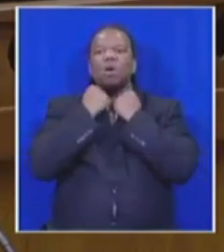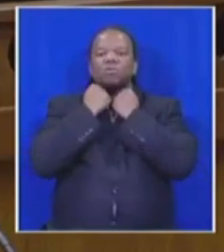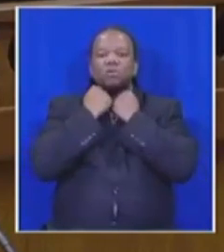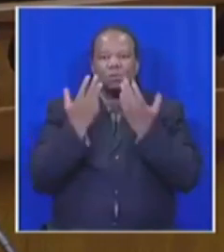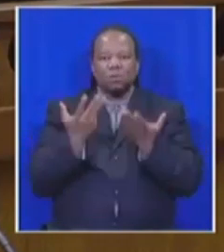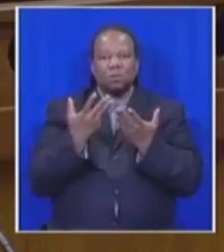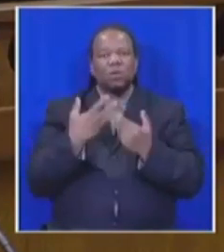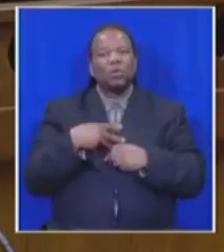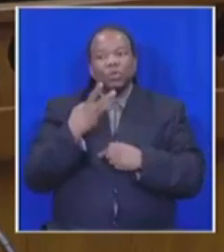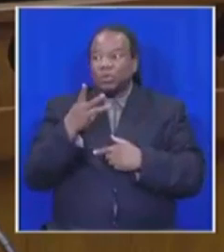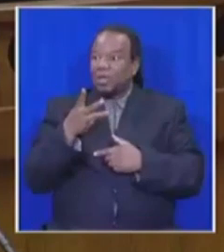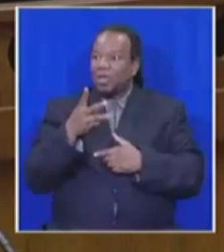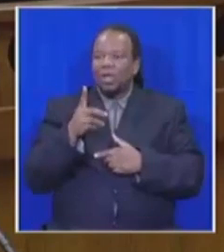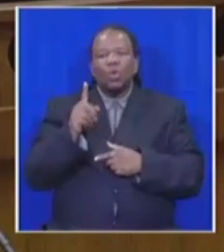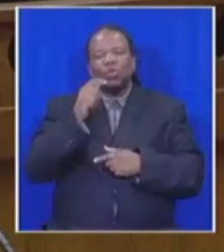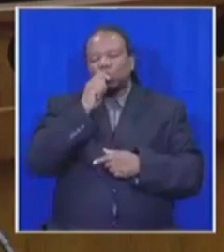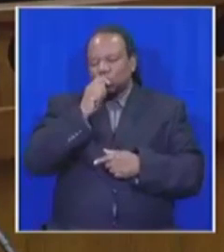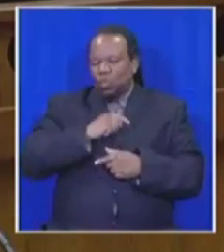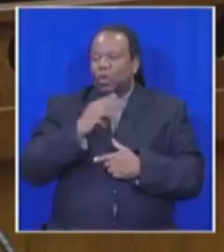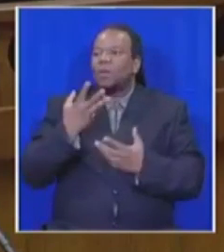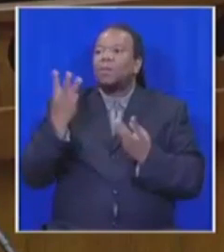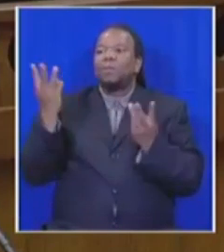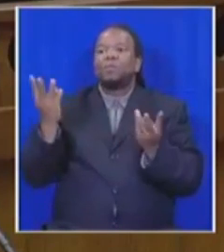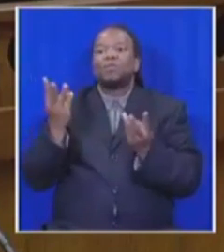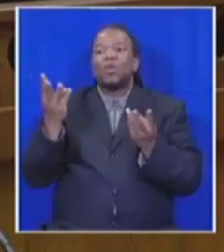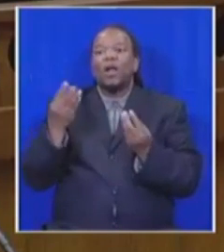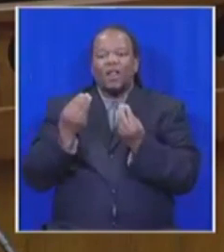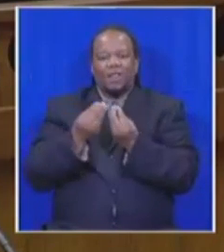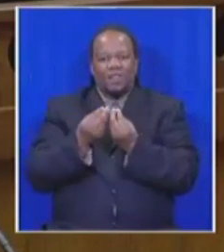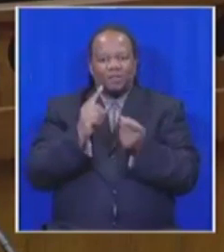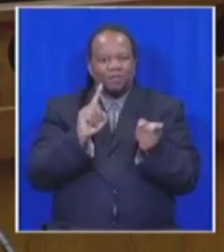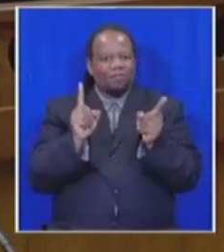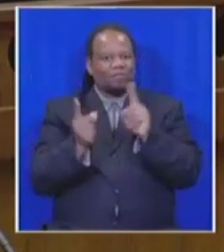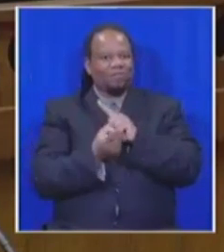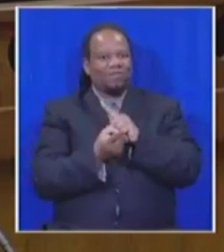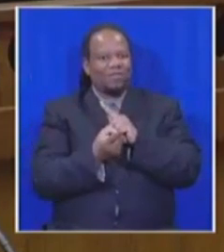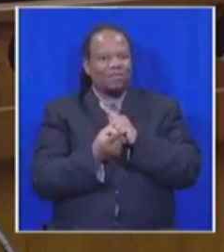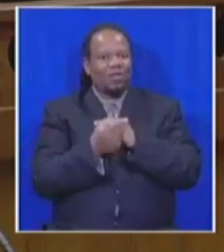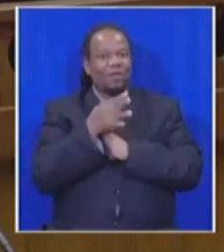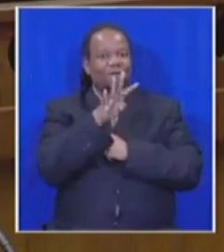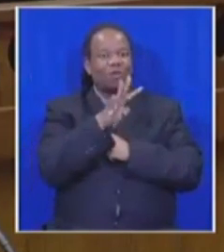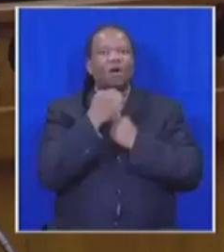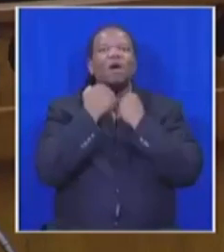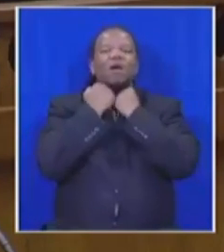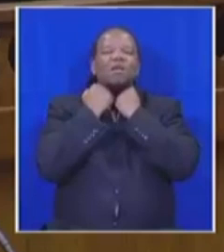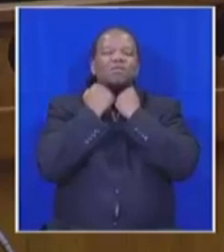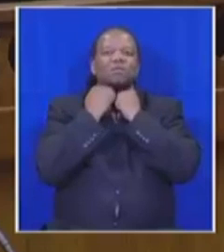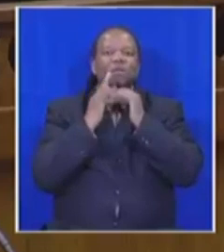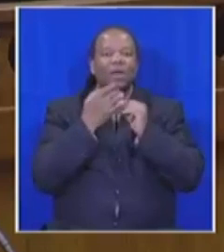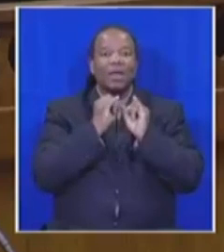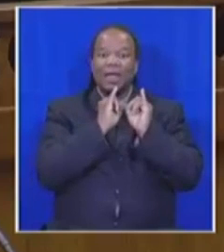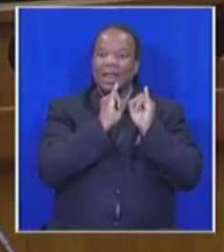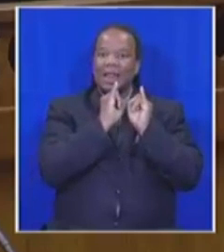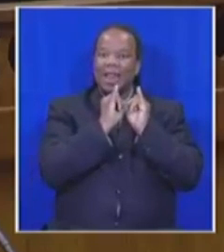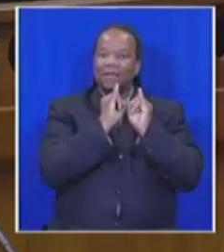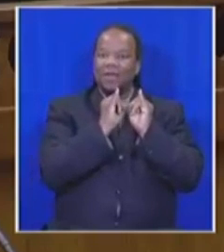mistake, South Africa woke up to a different country on the 4th of August. On the 11th of August,